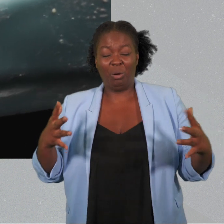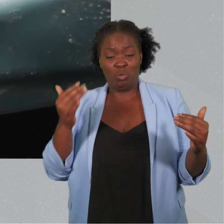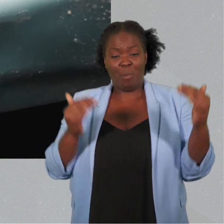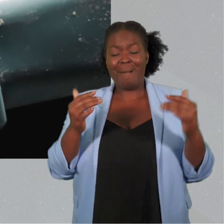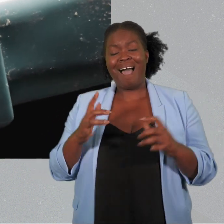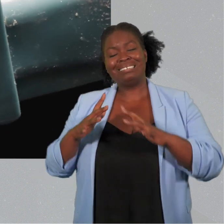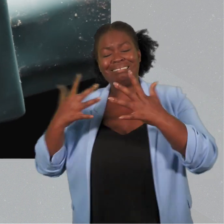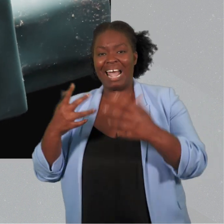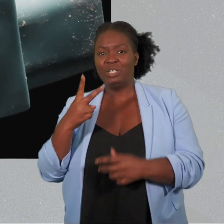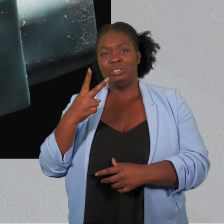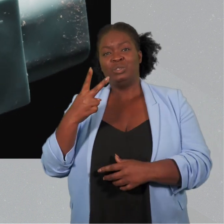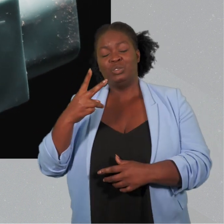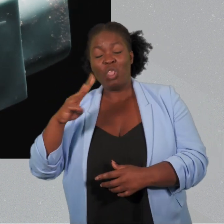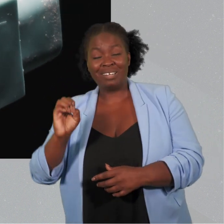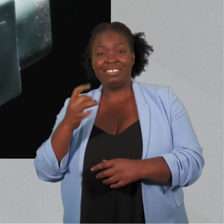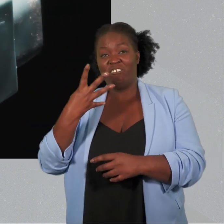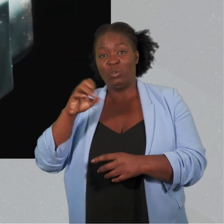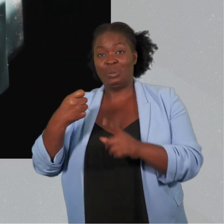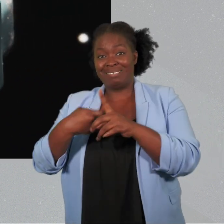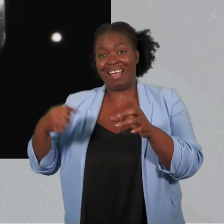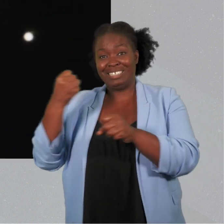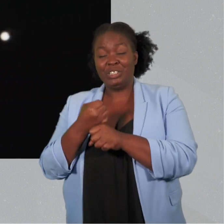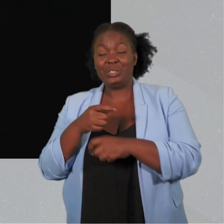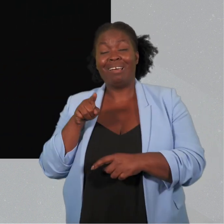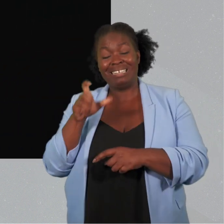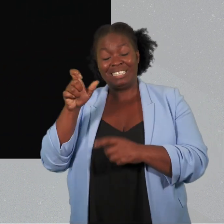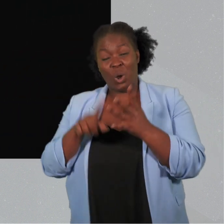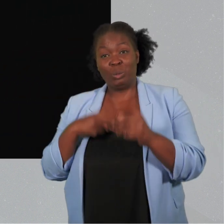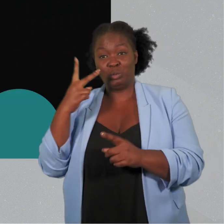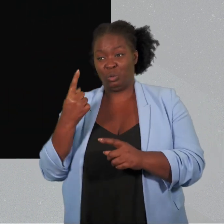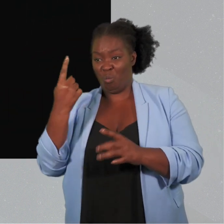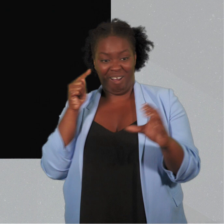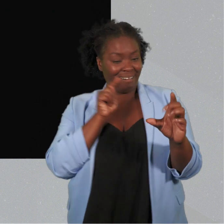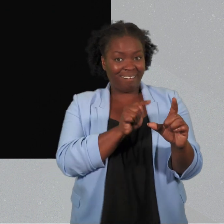30, maybe even 40 kilos of carbon dioxide equivalent in one inhaler.